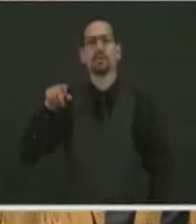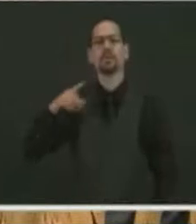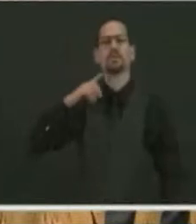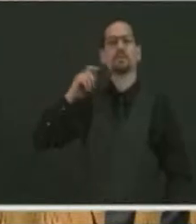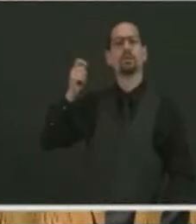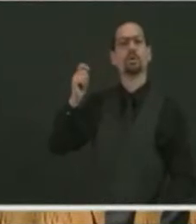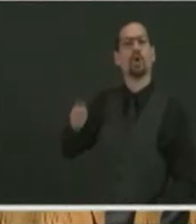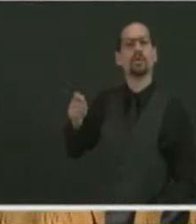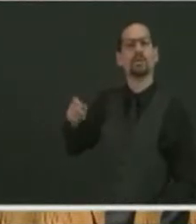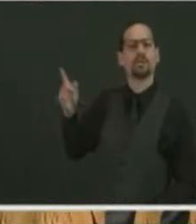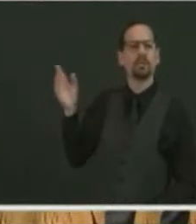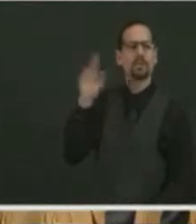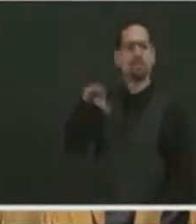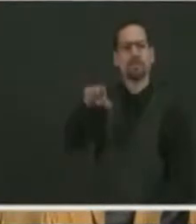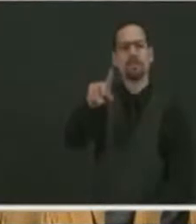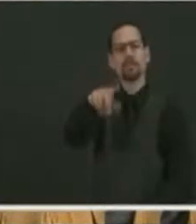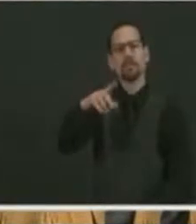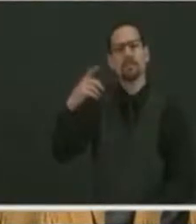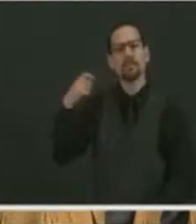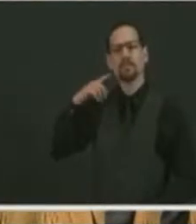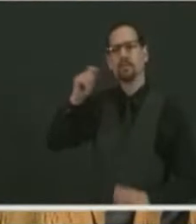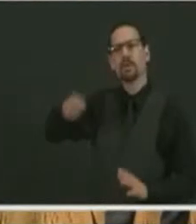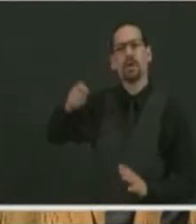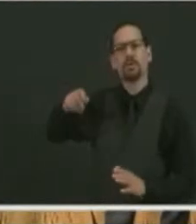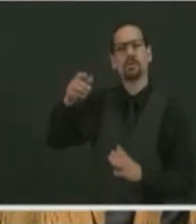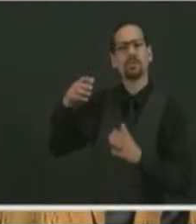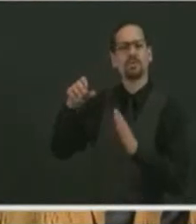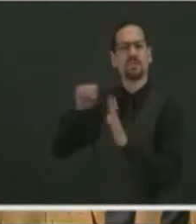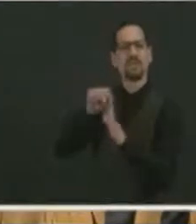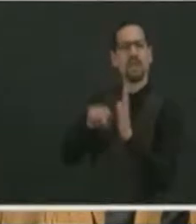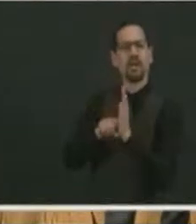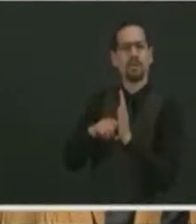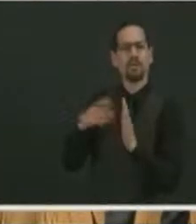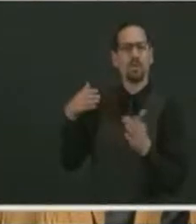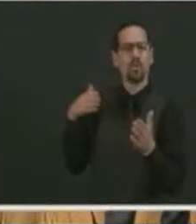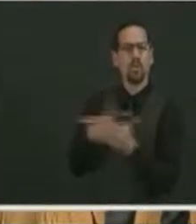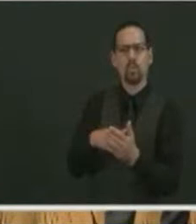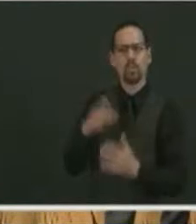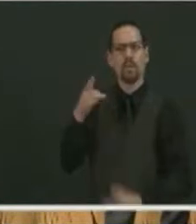about religious rights taken away. Any response to that?